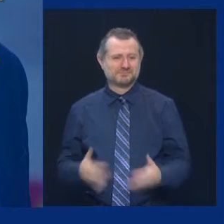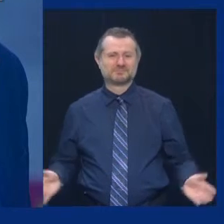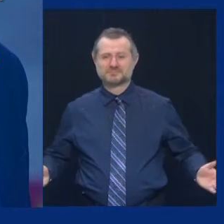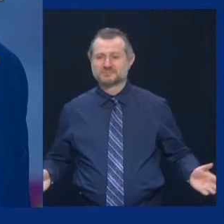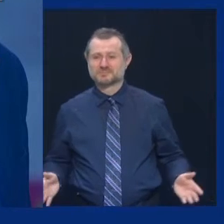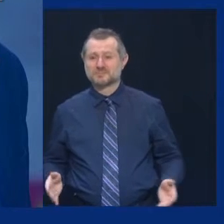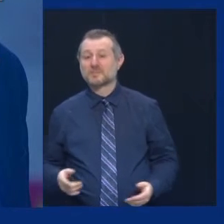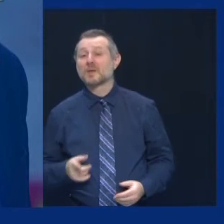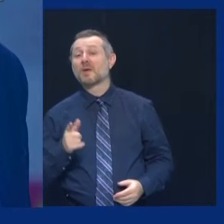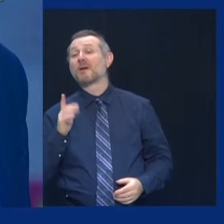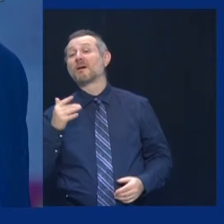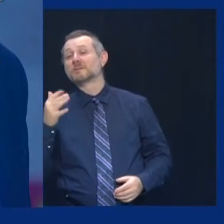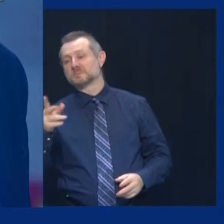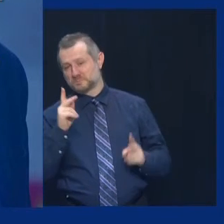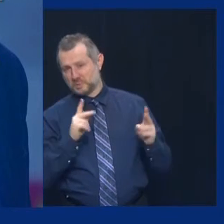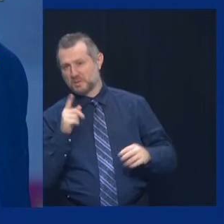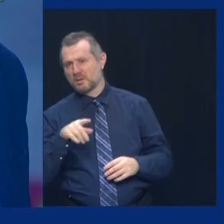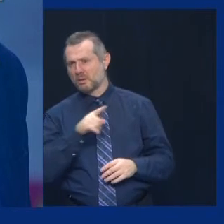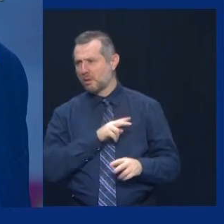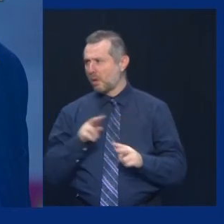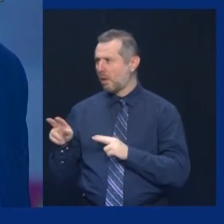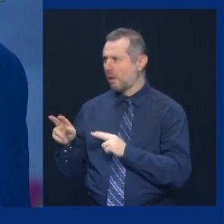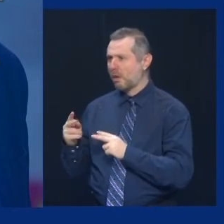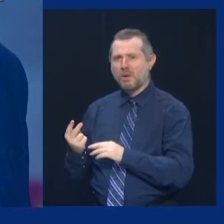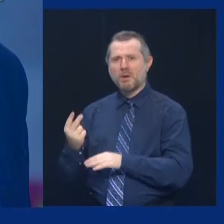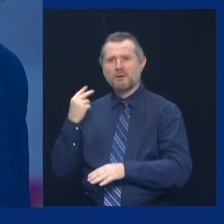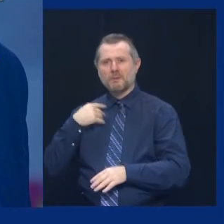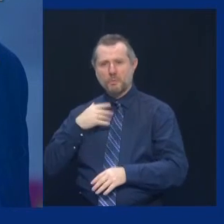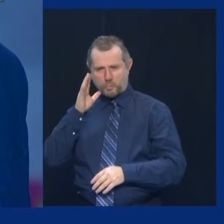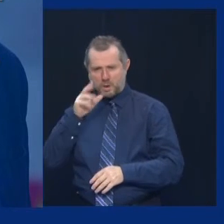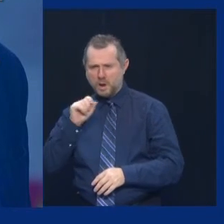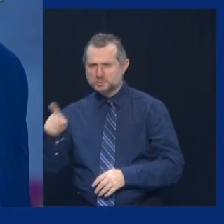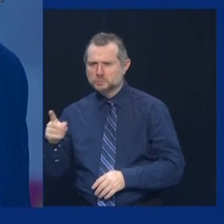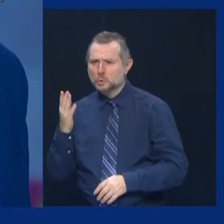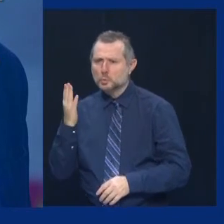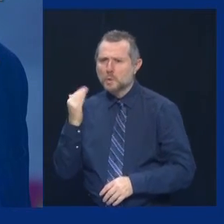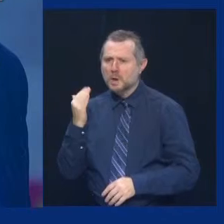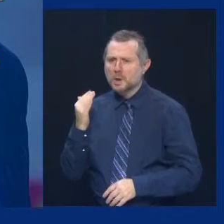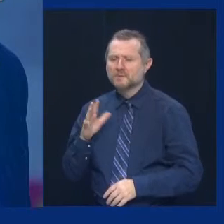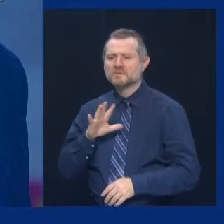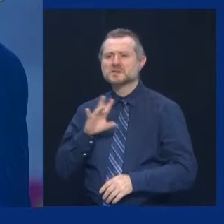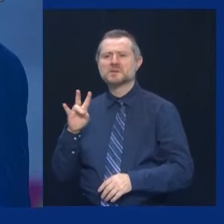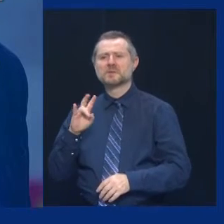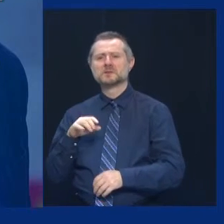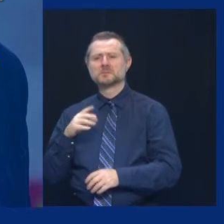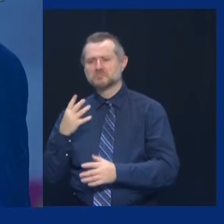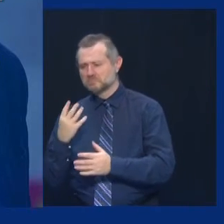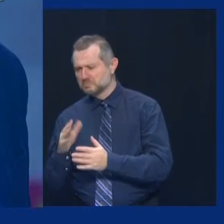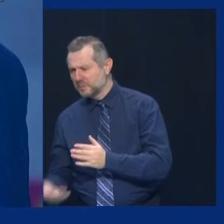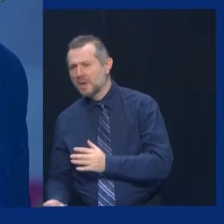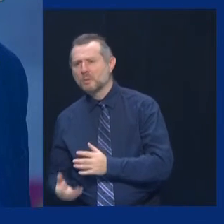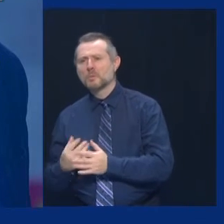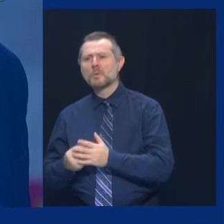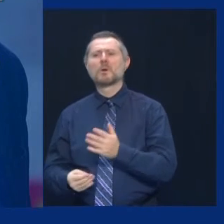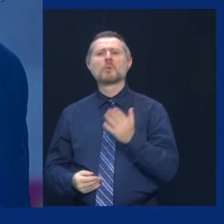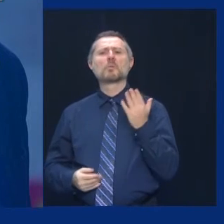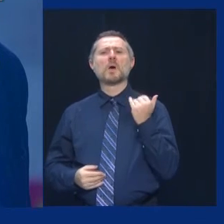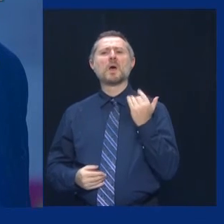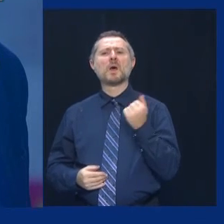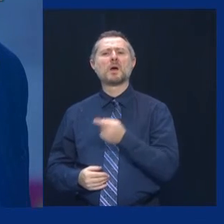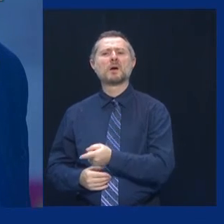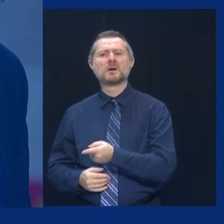say, why did 57 people die? And why did we have more people die than anywhere